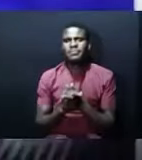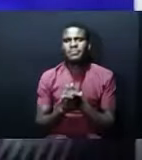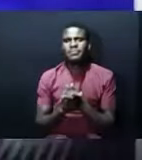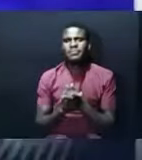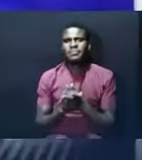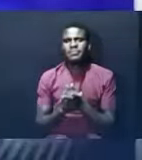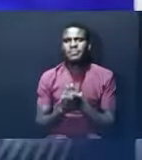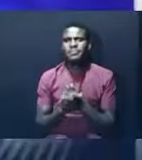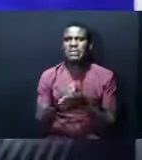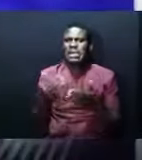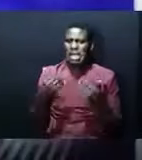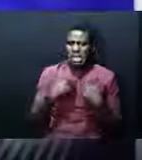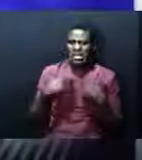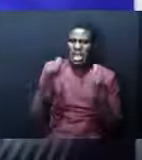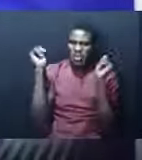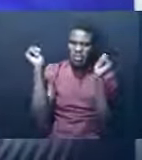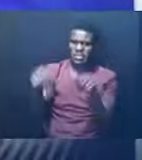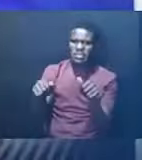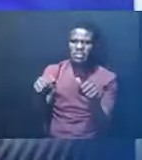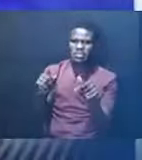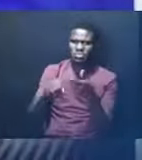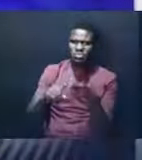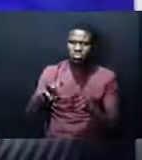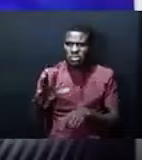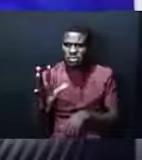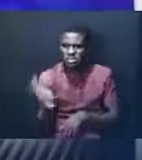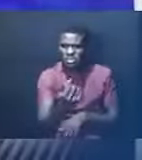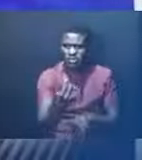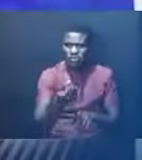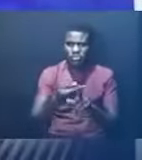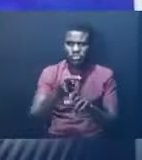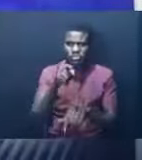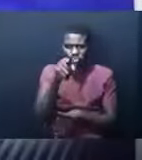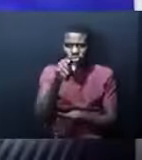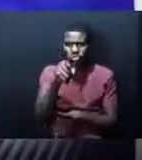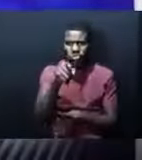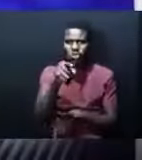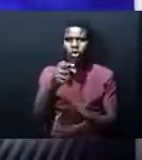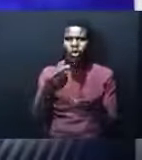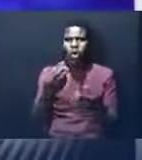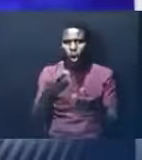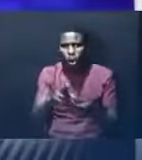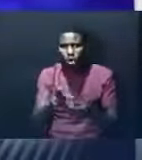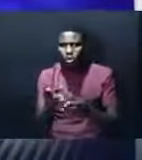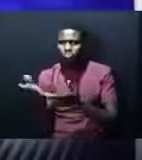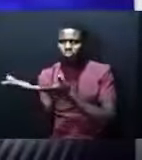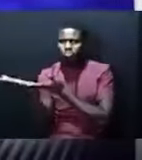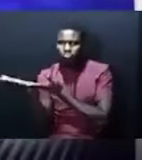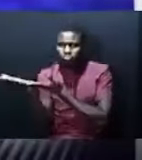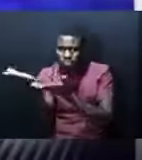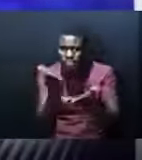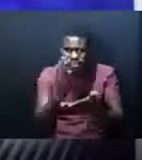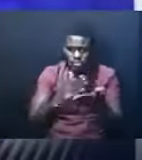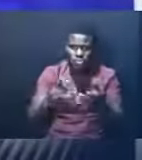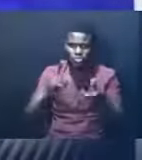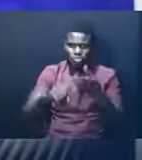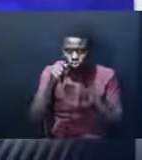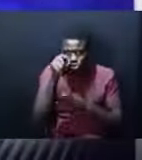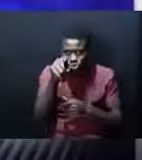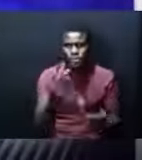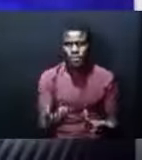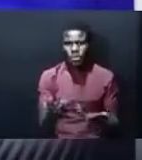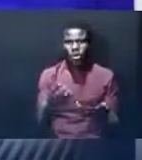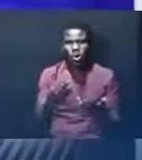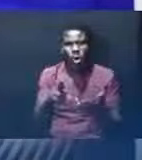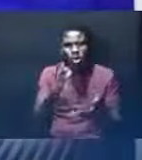it has the potential to take from you or bring something to you, give something to you, and even